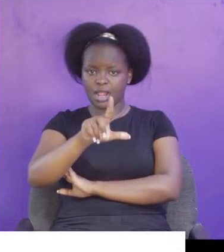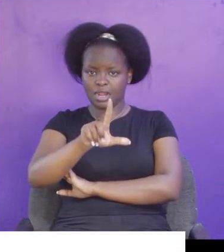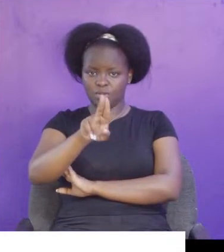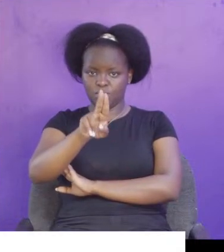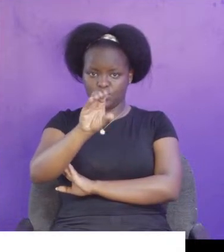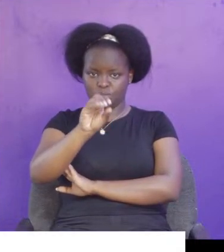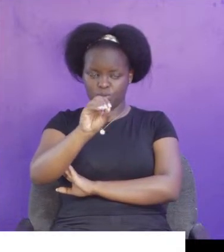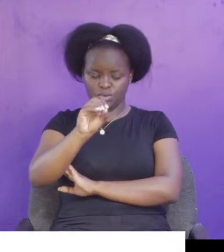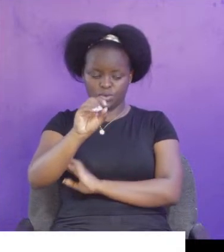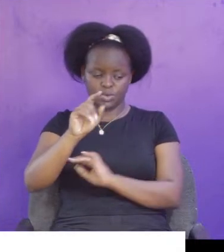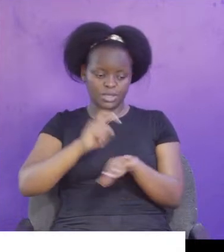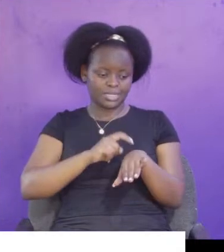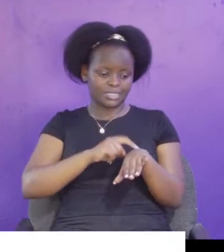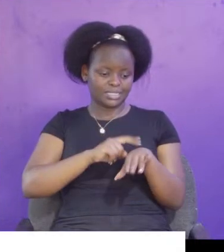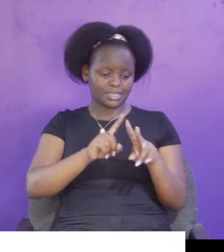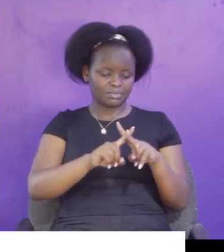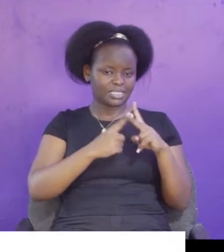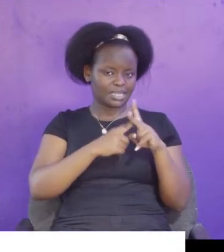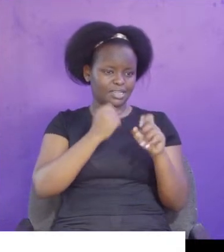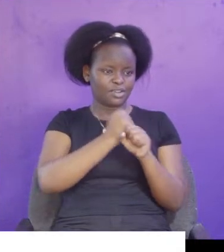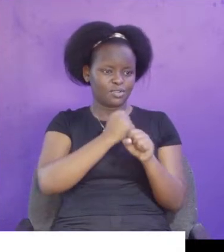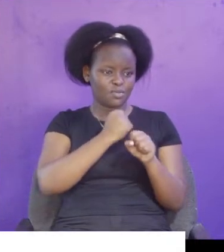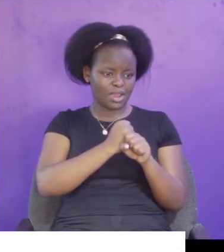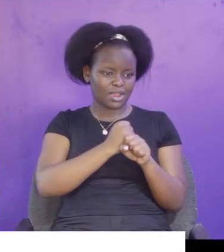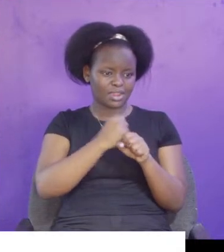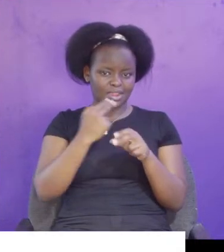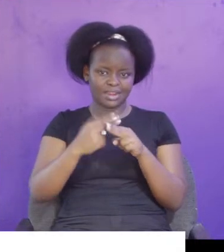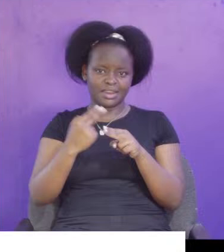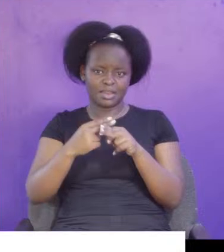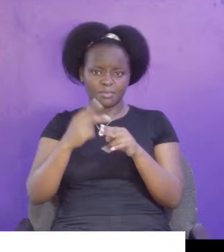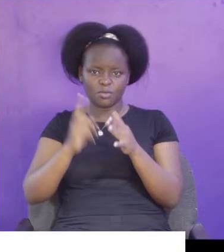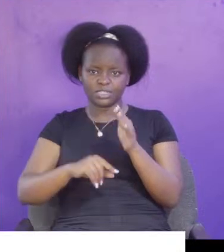started work, they started calling you Jaramogi's son.